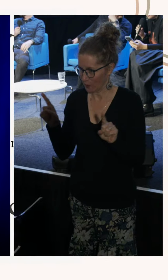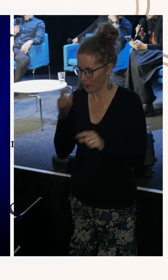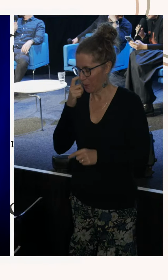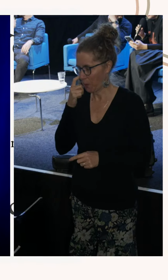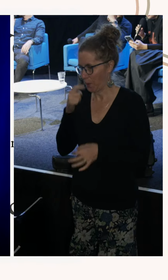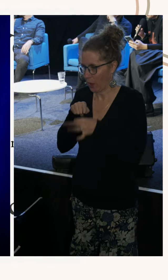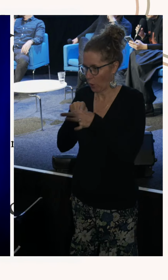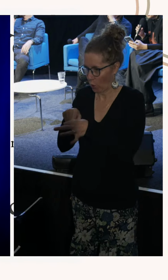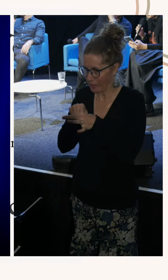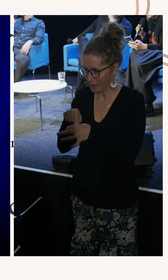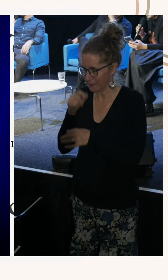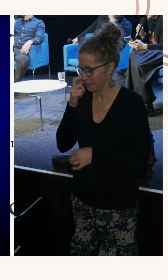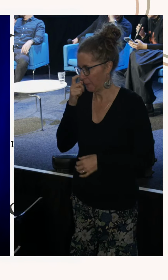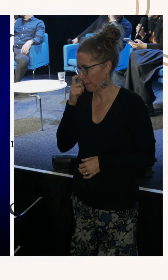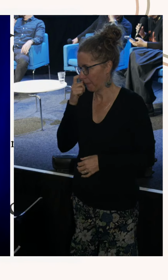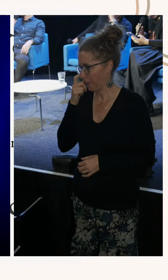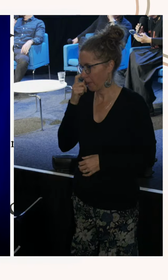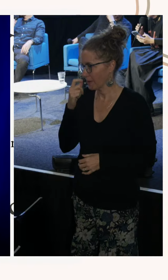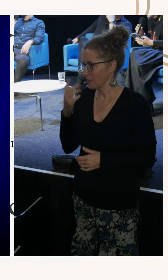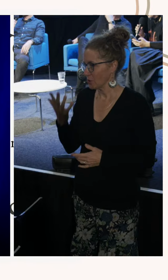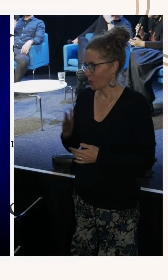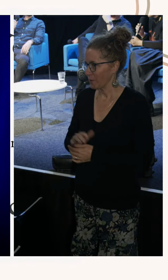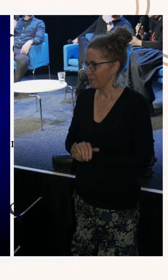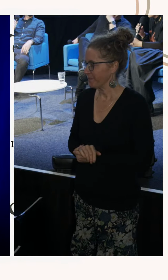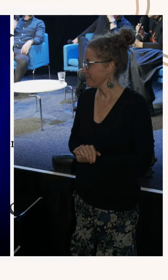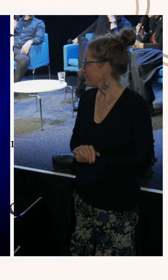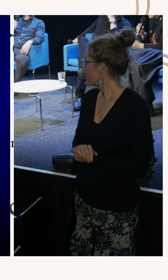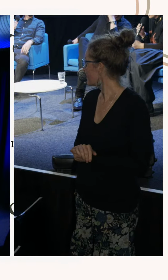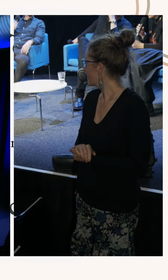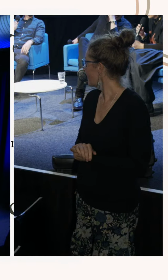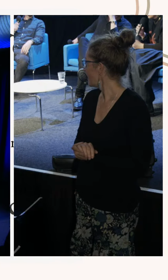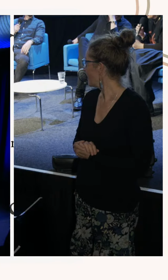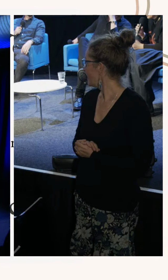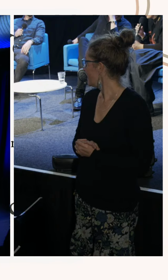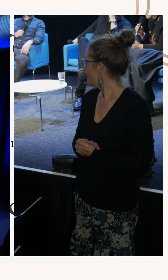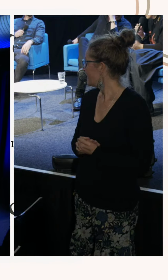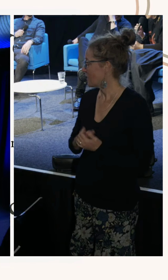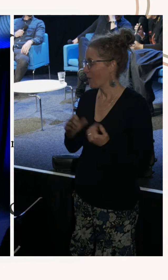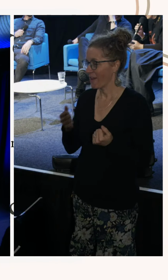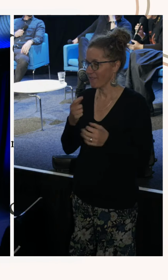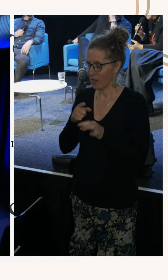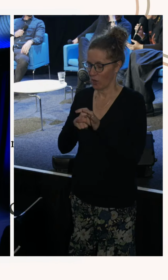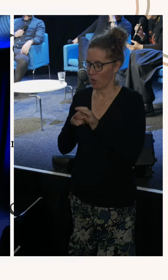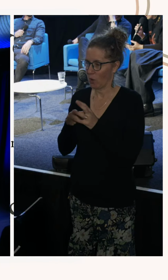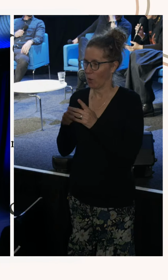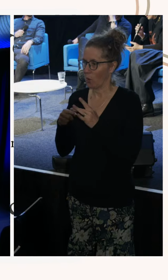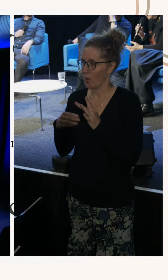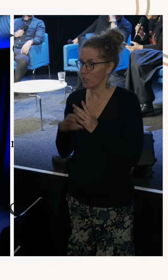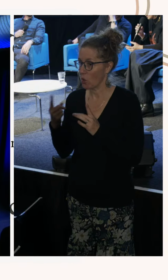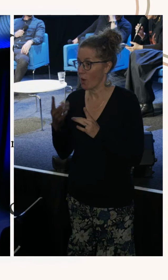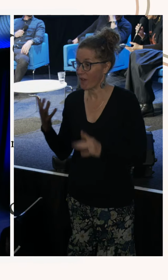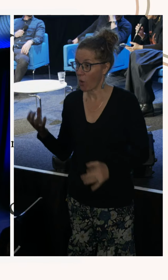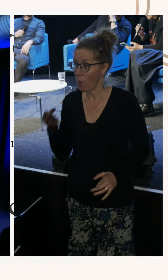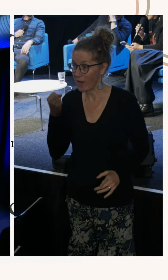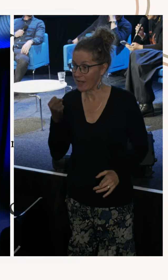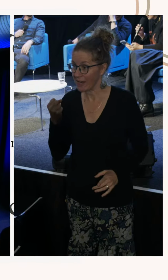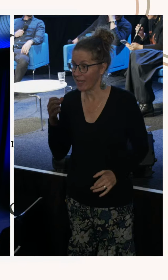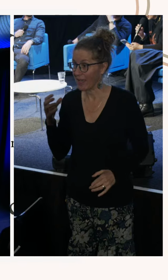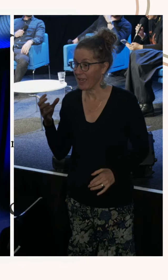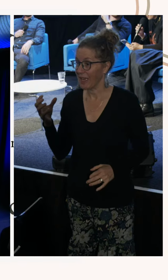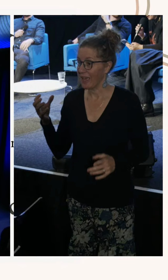in anarchy. So to kind of, you know, to round us out, we have a quiz for you, and whoever wins gets a